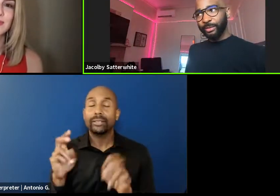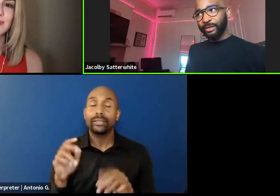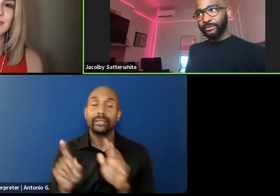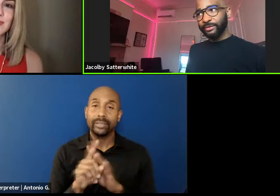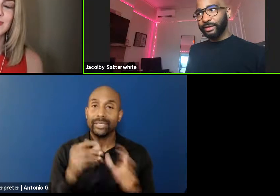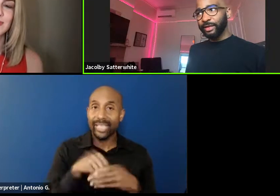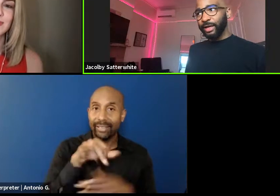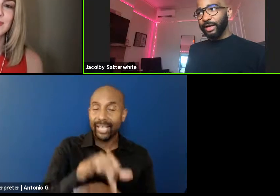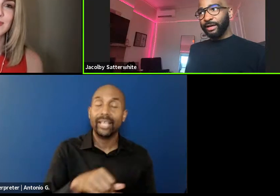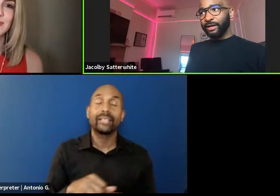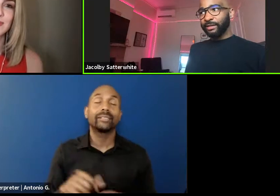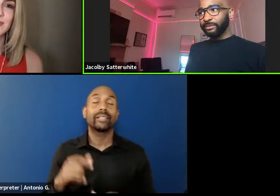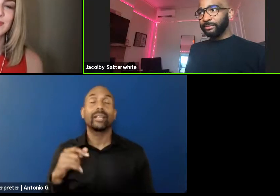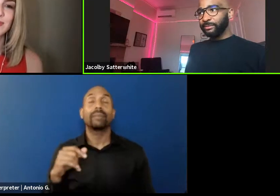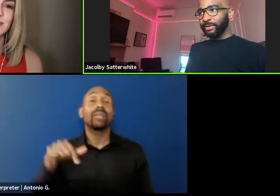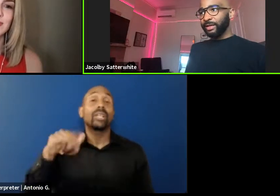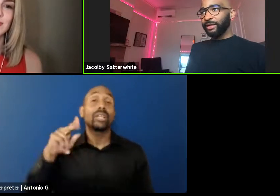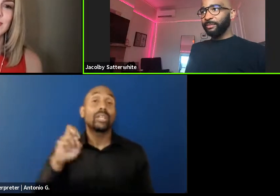protesting and being free,